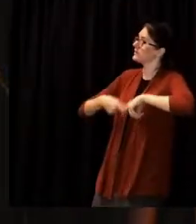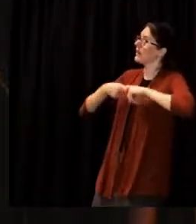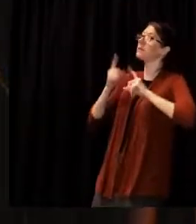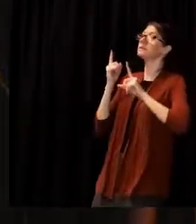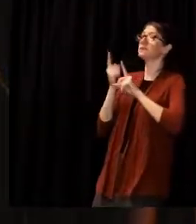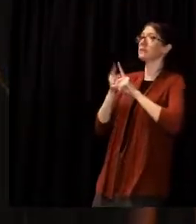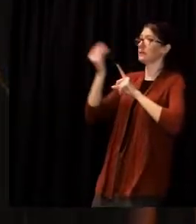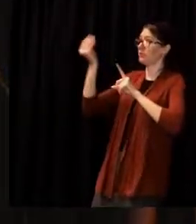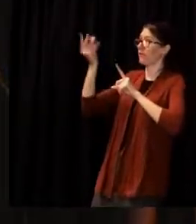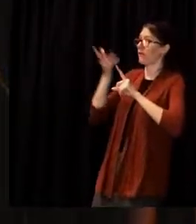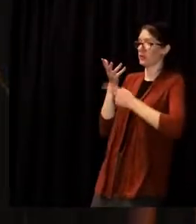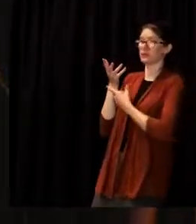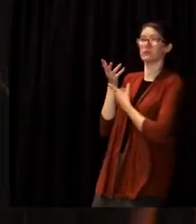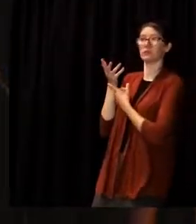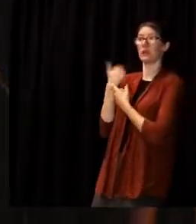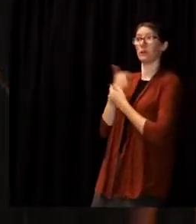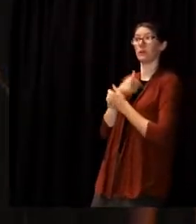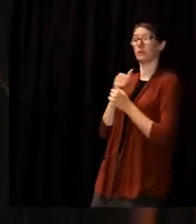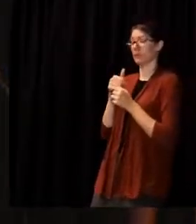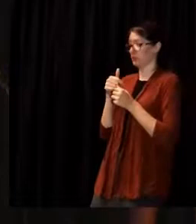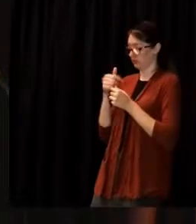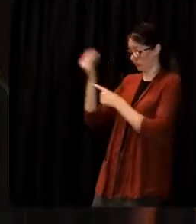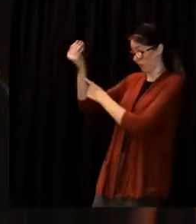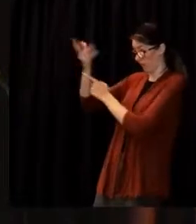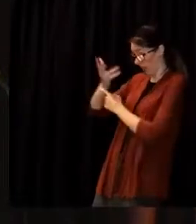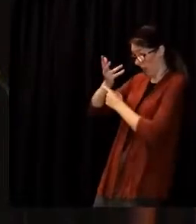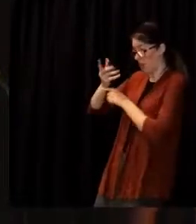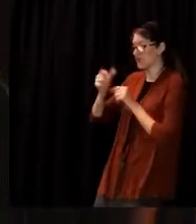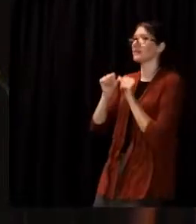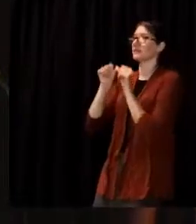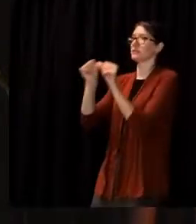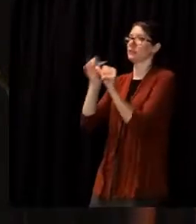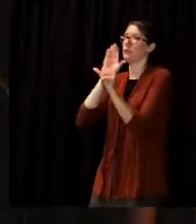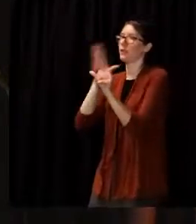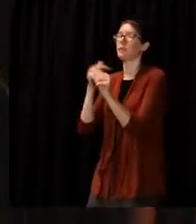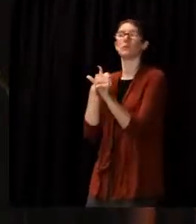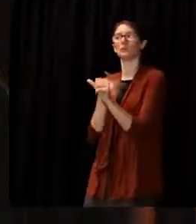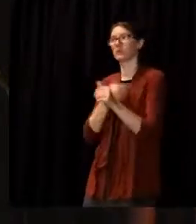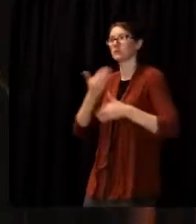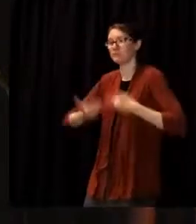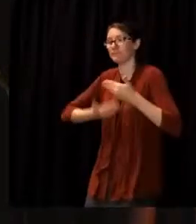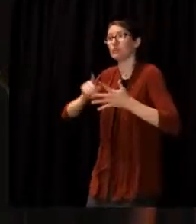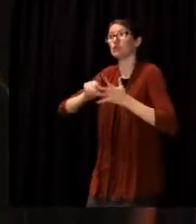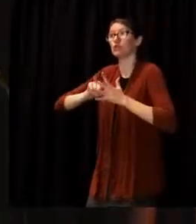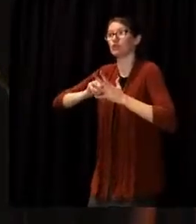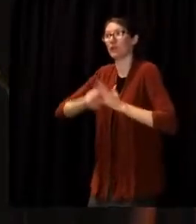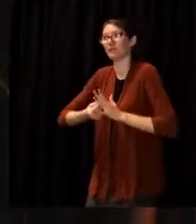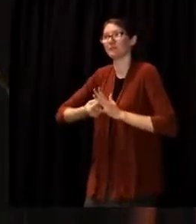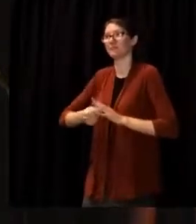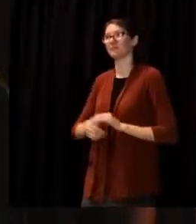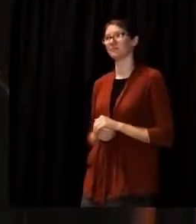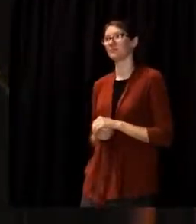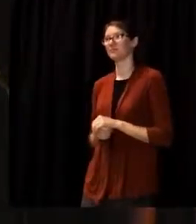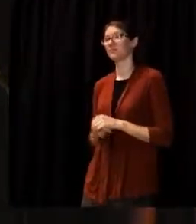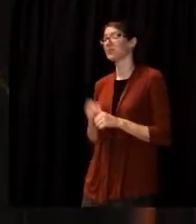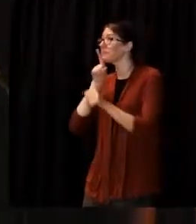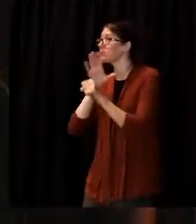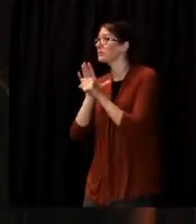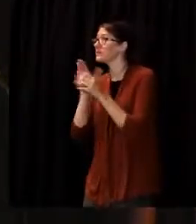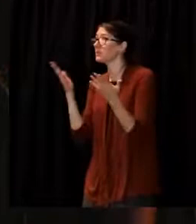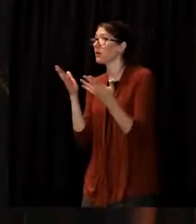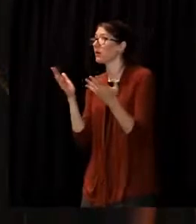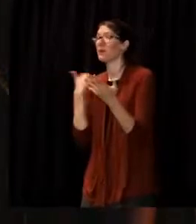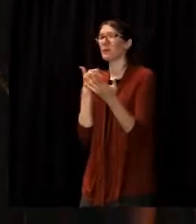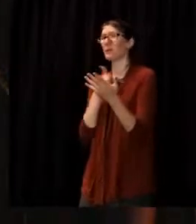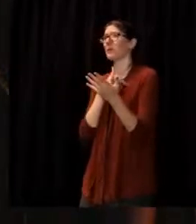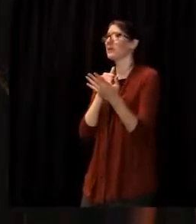does. And then we'll continue at that point. But we're going to move ahead. And I'll make you this promise. We are not doing